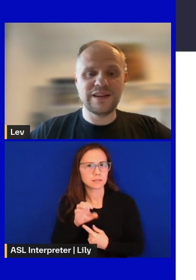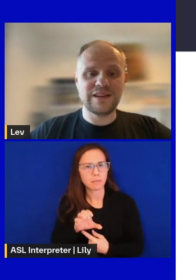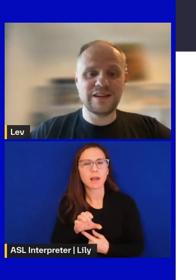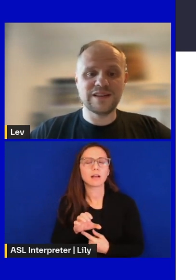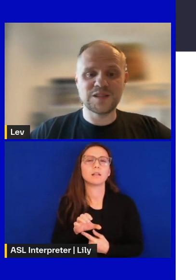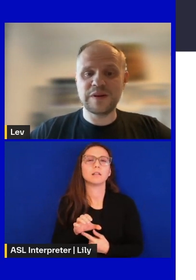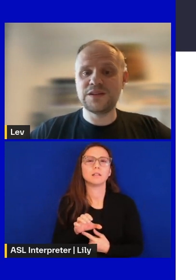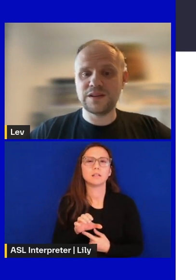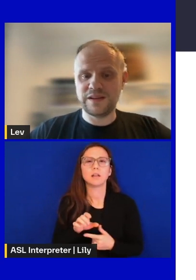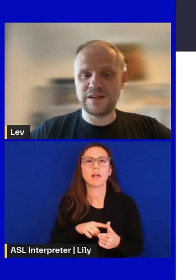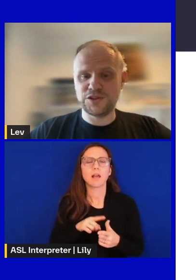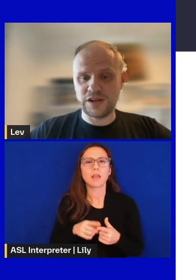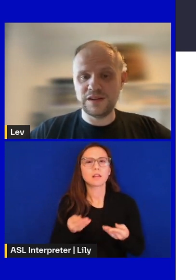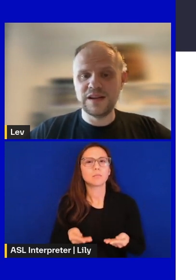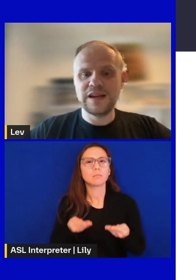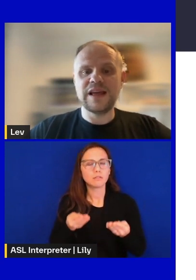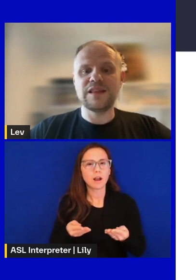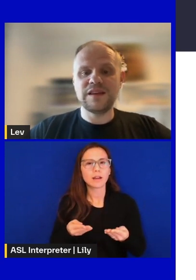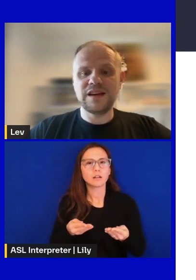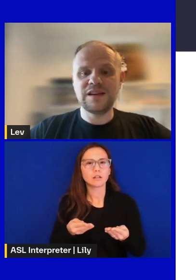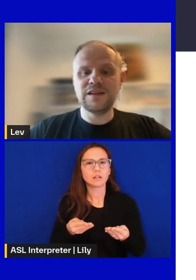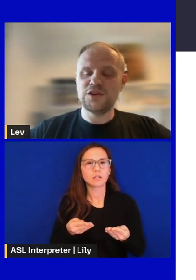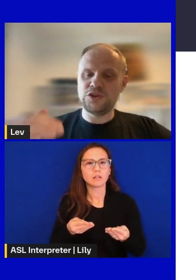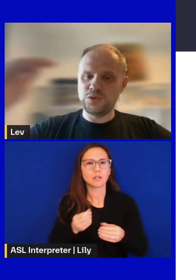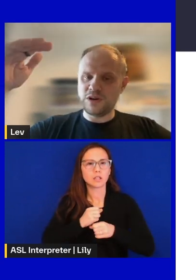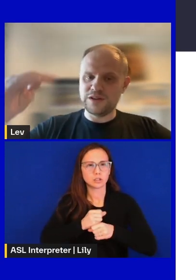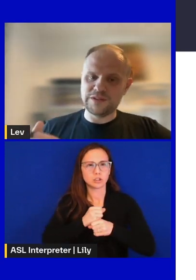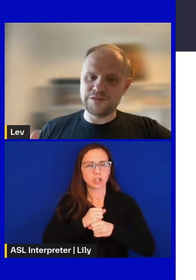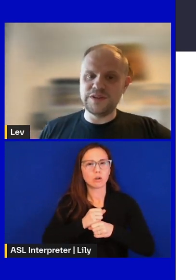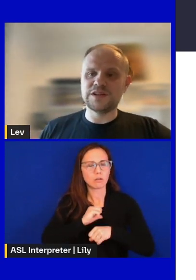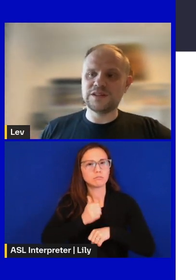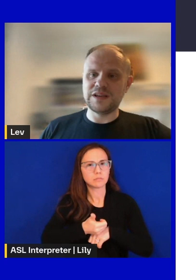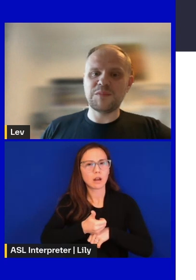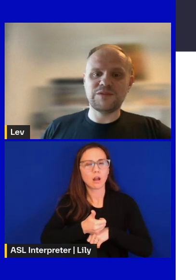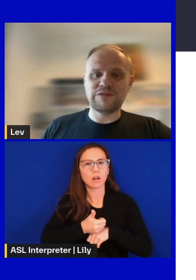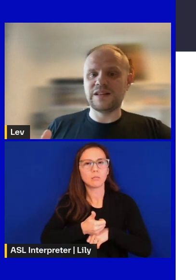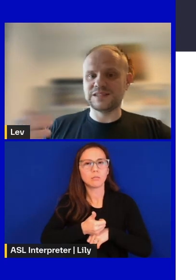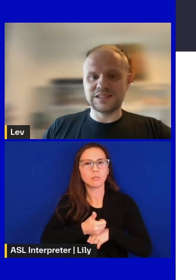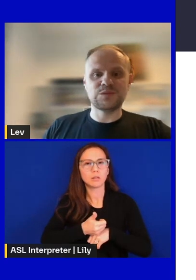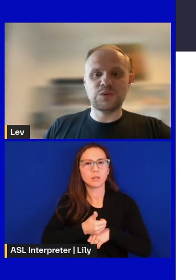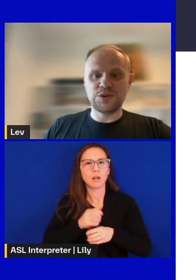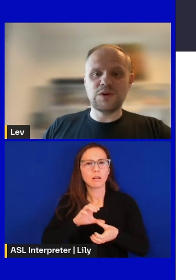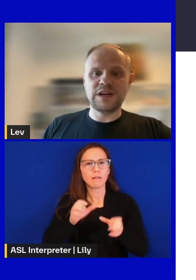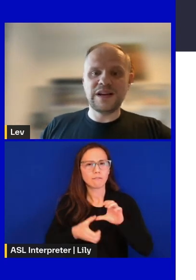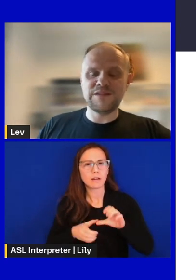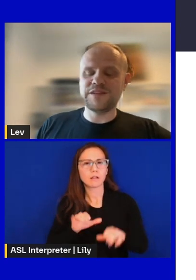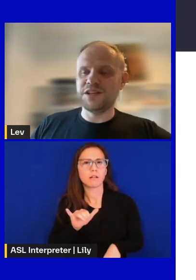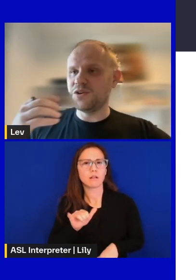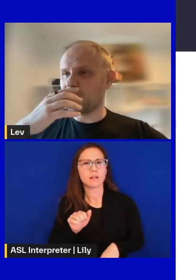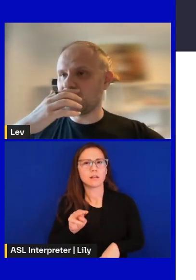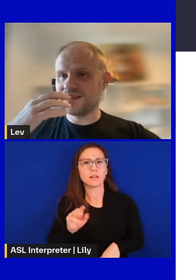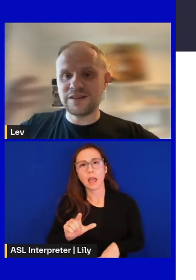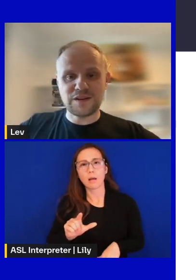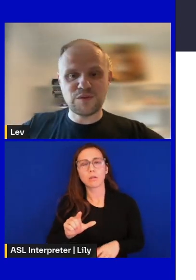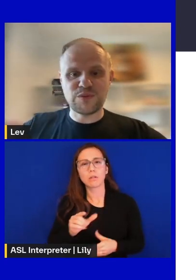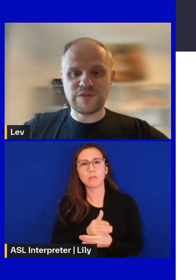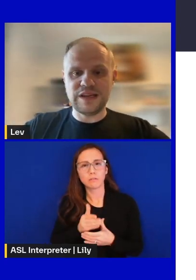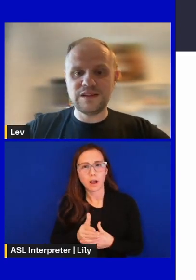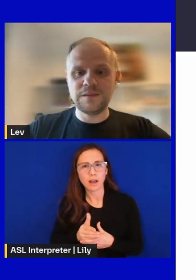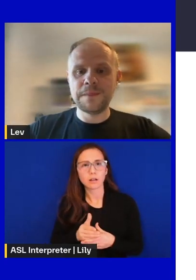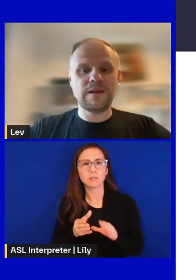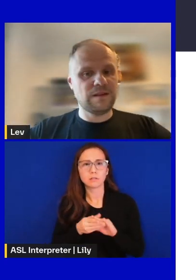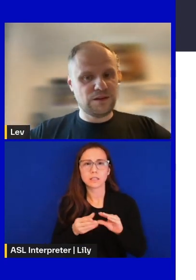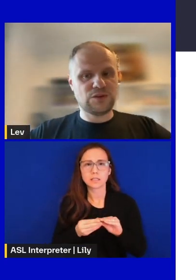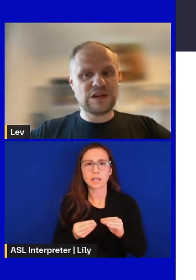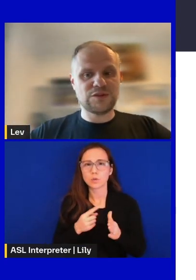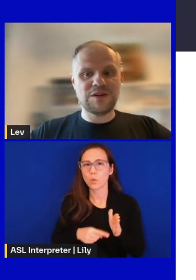provider spec gen, and then you kind of configure the YAML file that says what you want to have in your Terraform